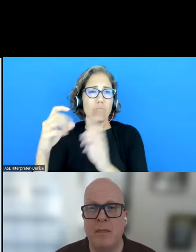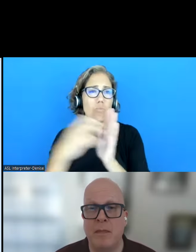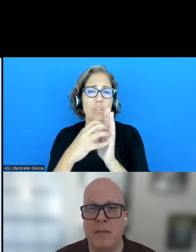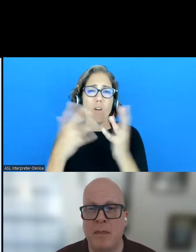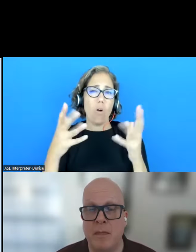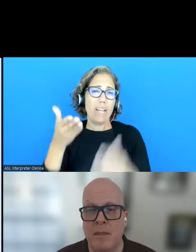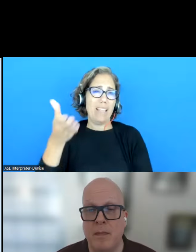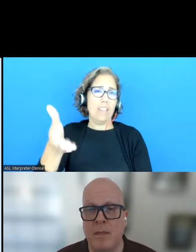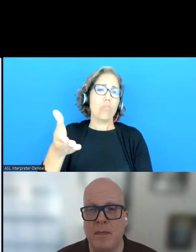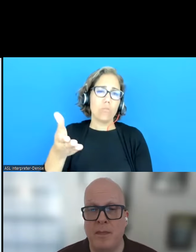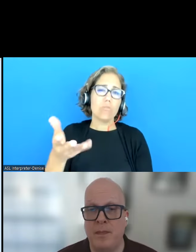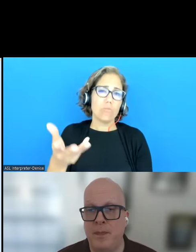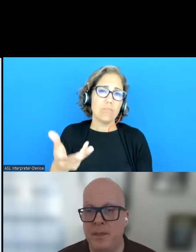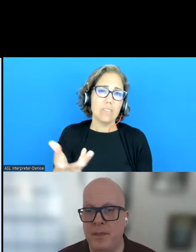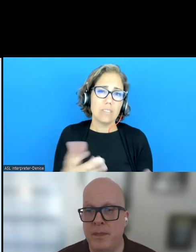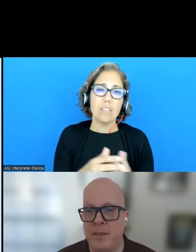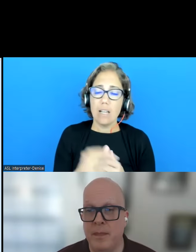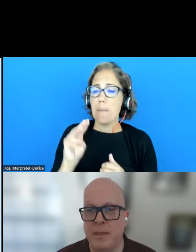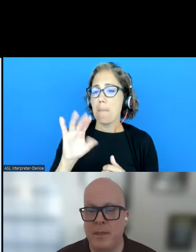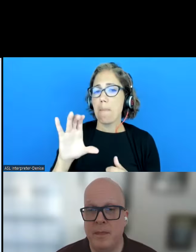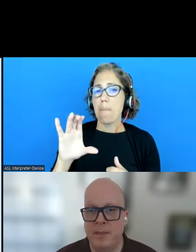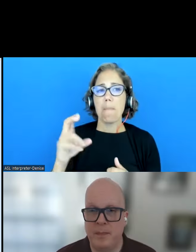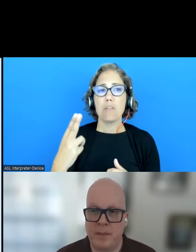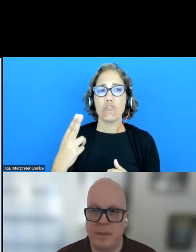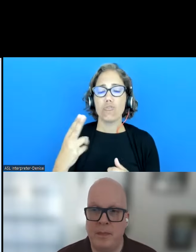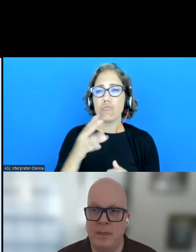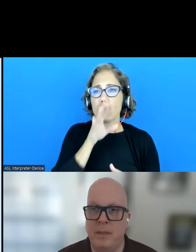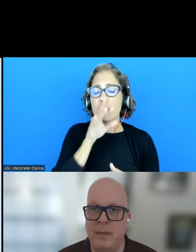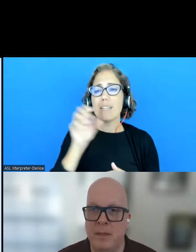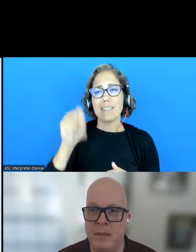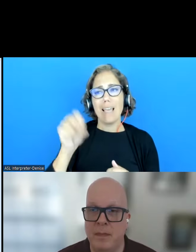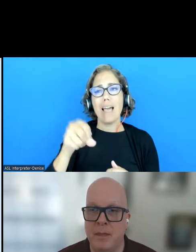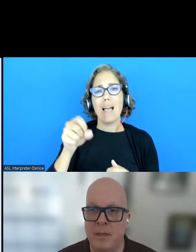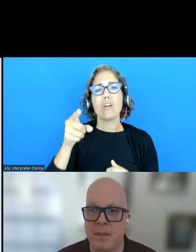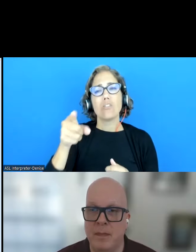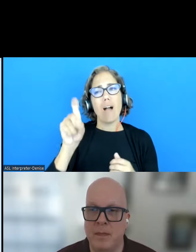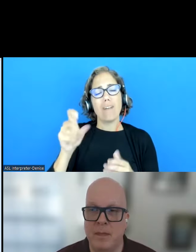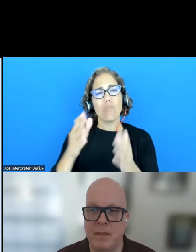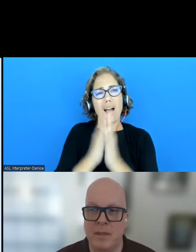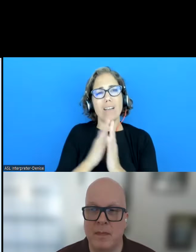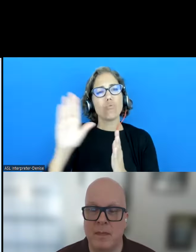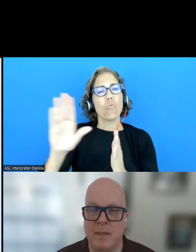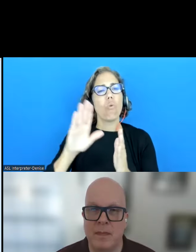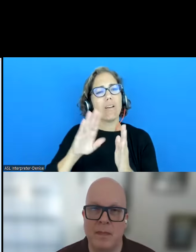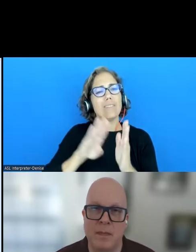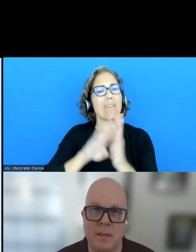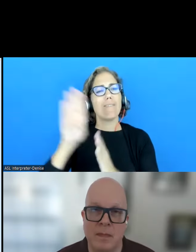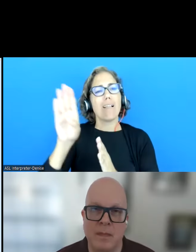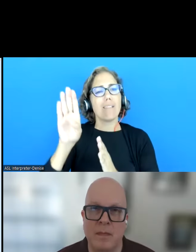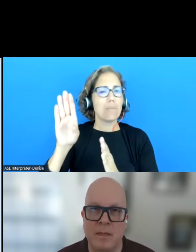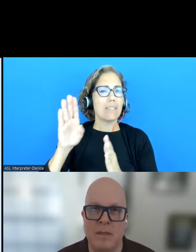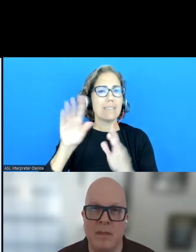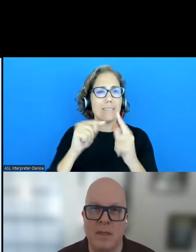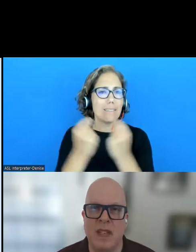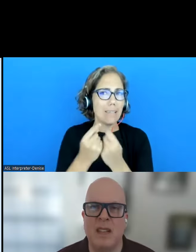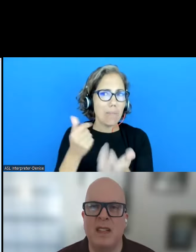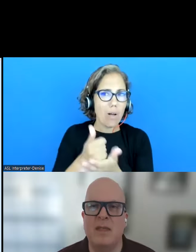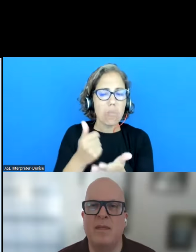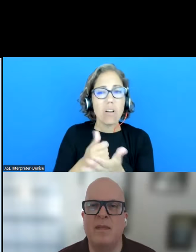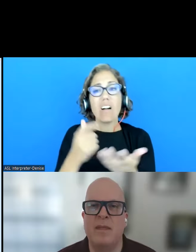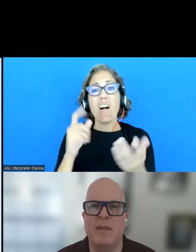Yeah, in this case, I mean, you should ask your development team help. There are alternative ways